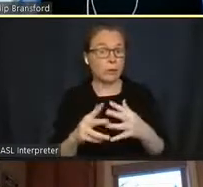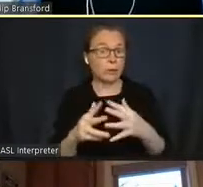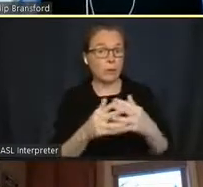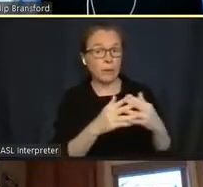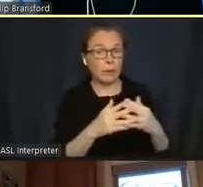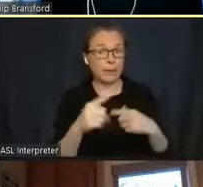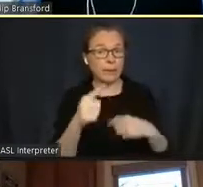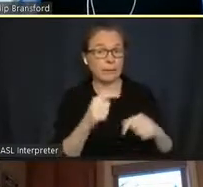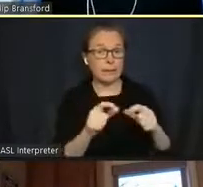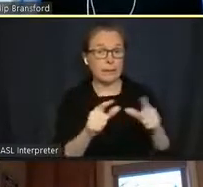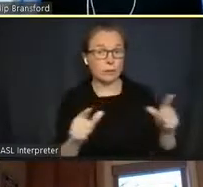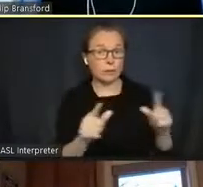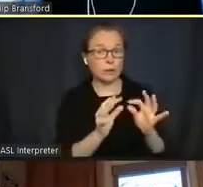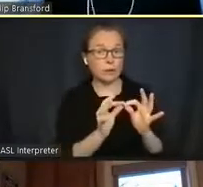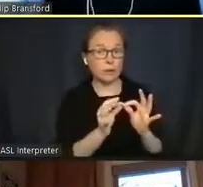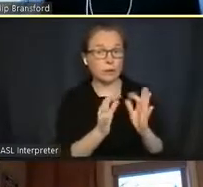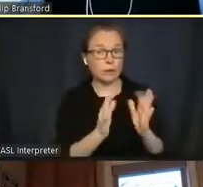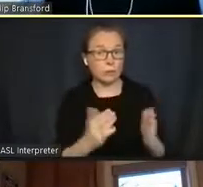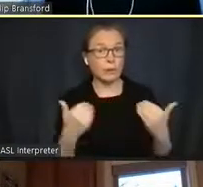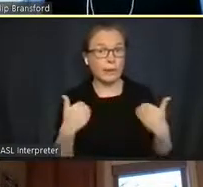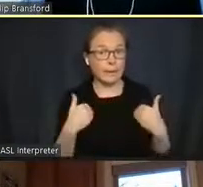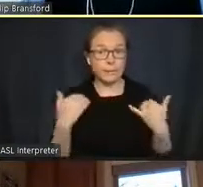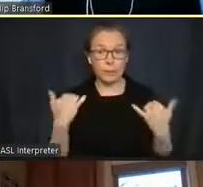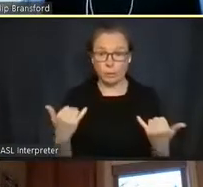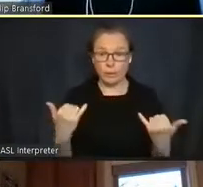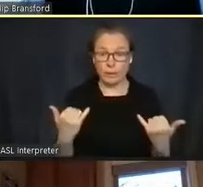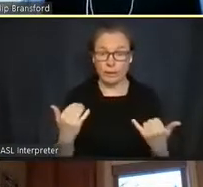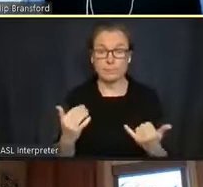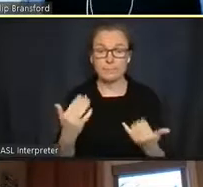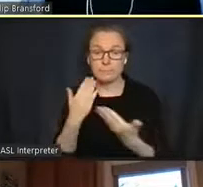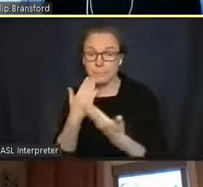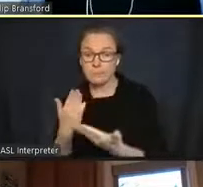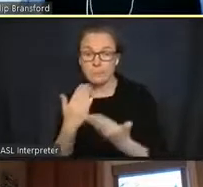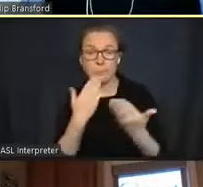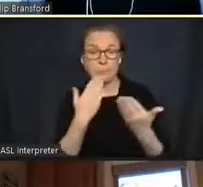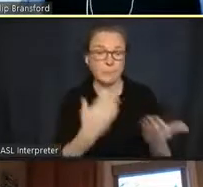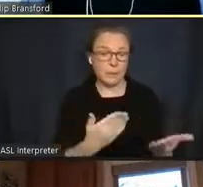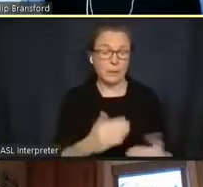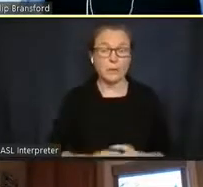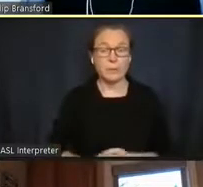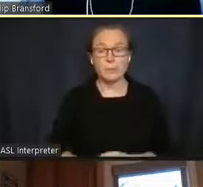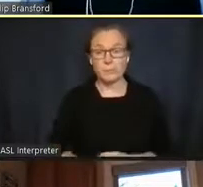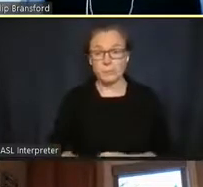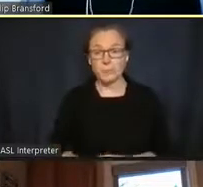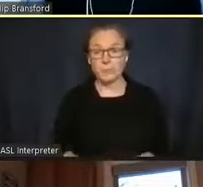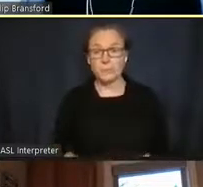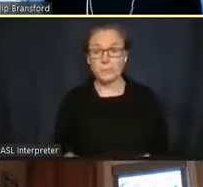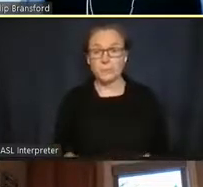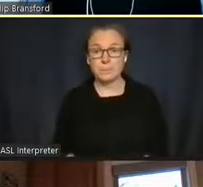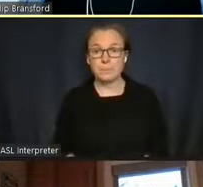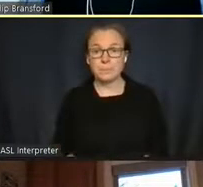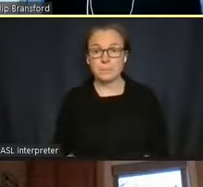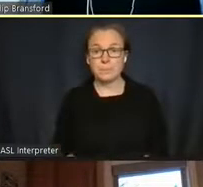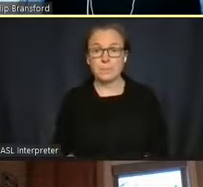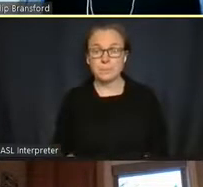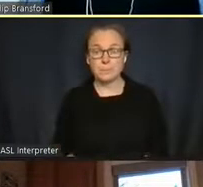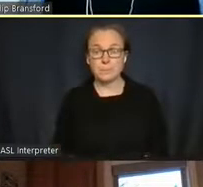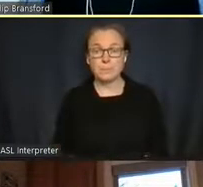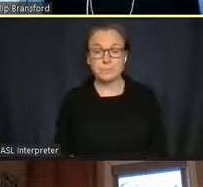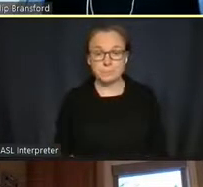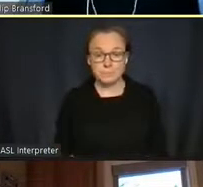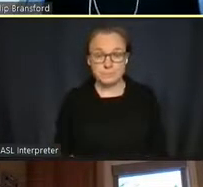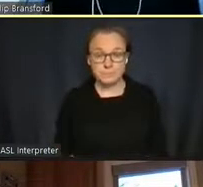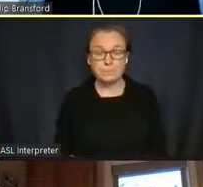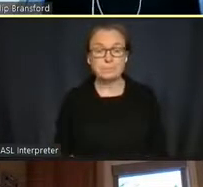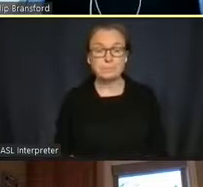interpreters who are here today as well. And let's see what we're going to do. First